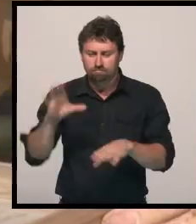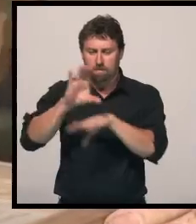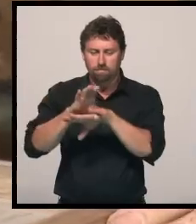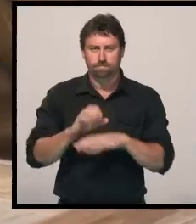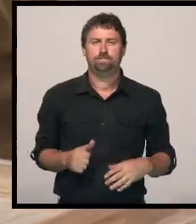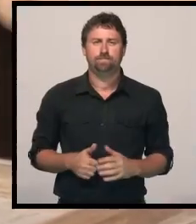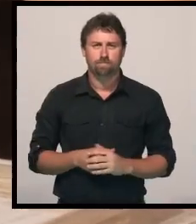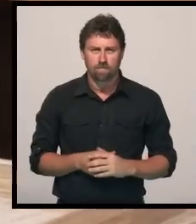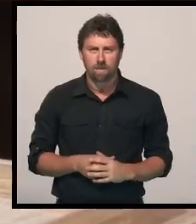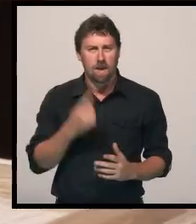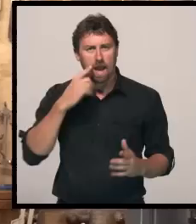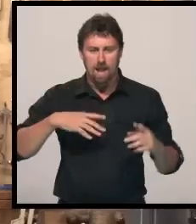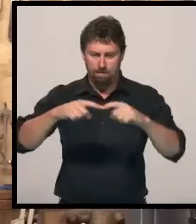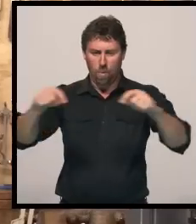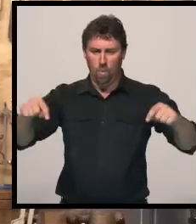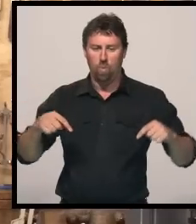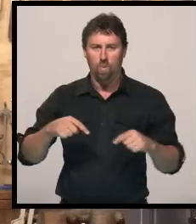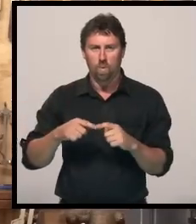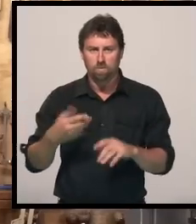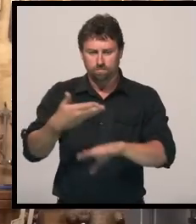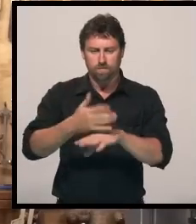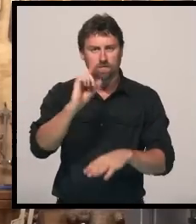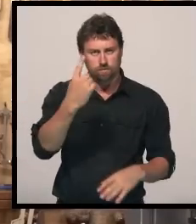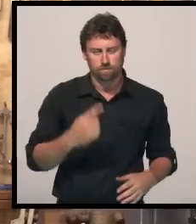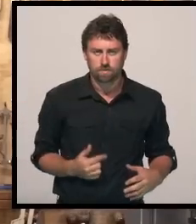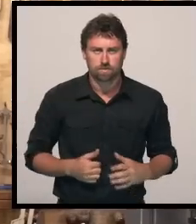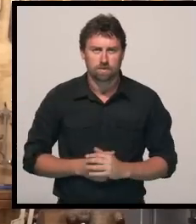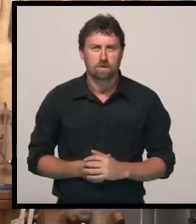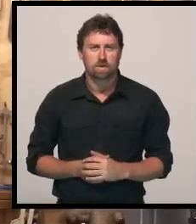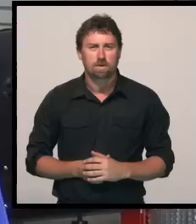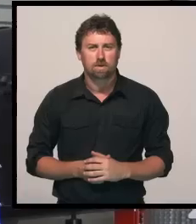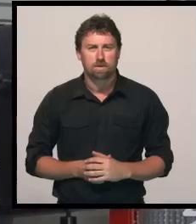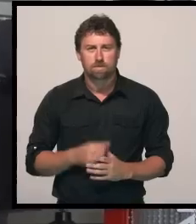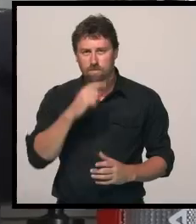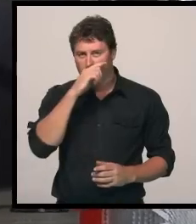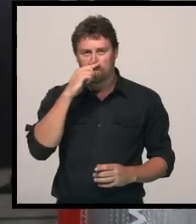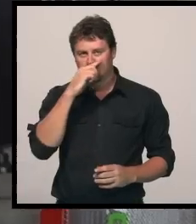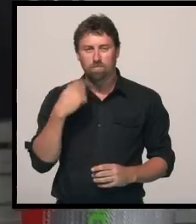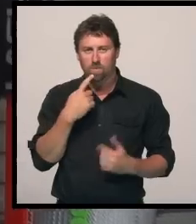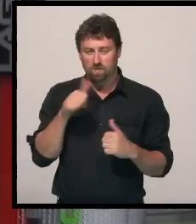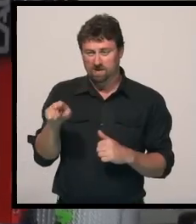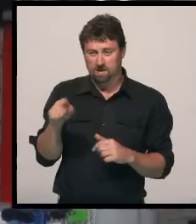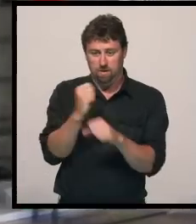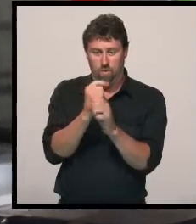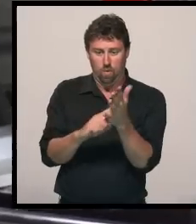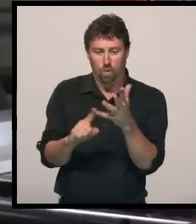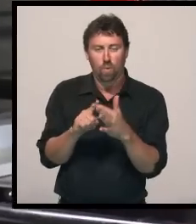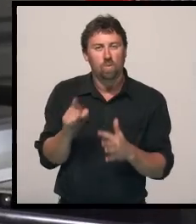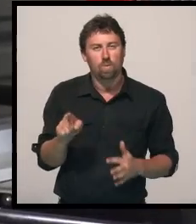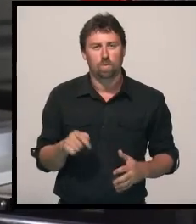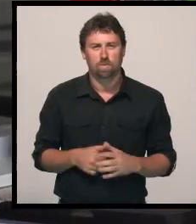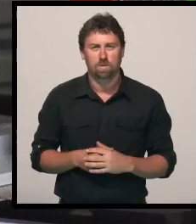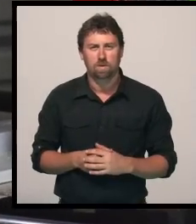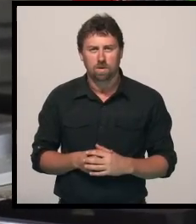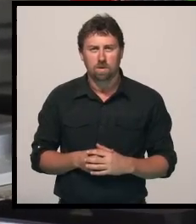Put your stand on there, look around for, in this case I'm going to use this glue, and it's a very,